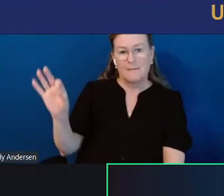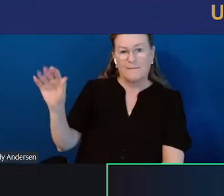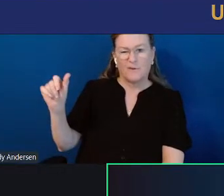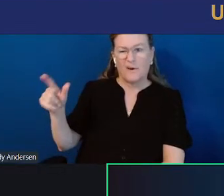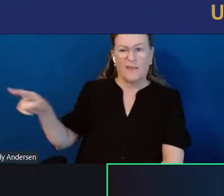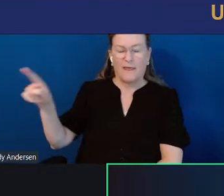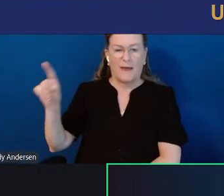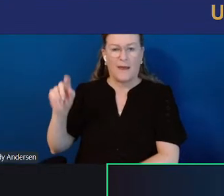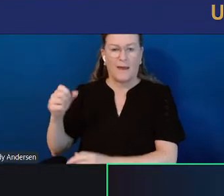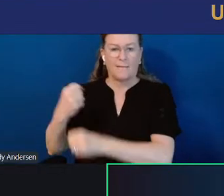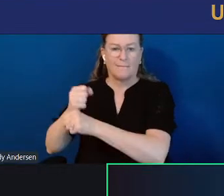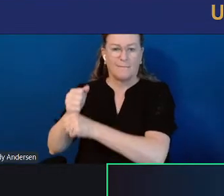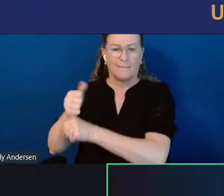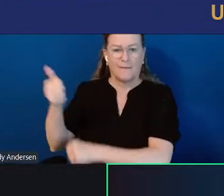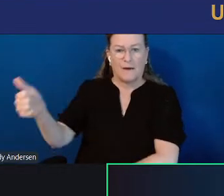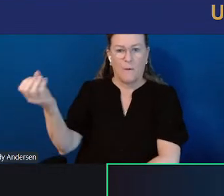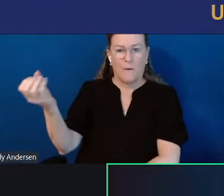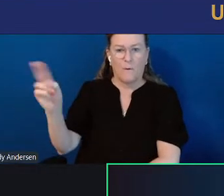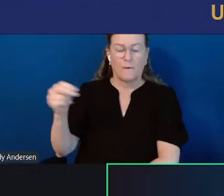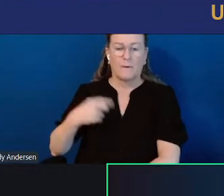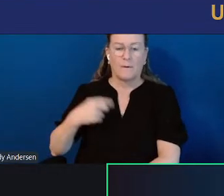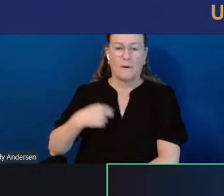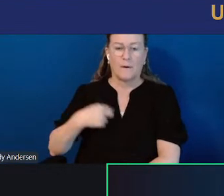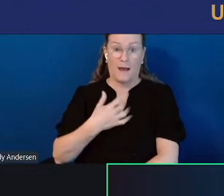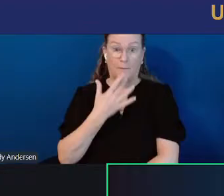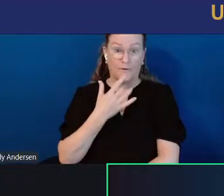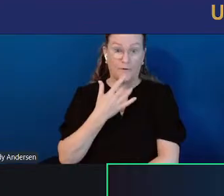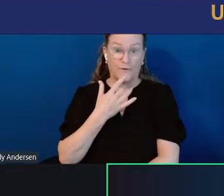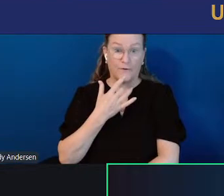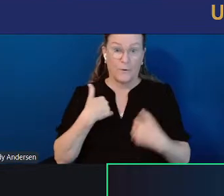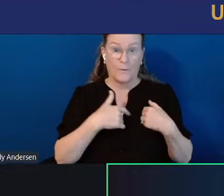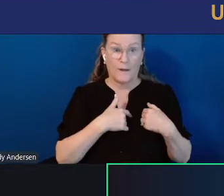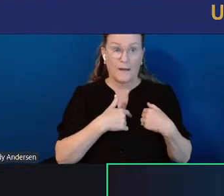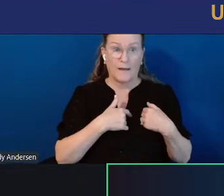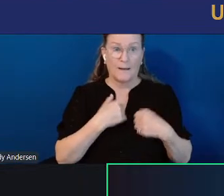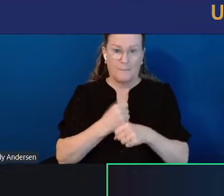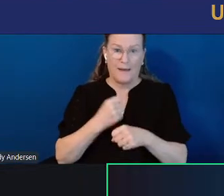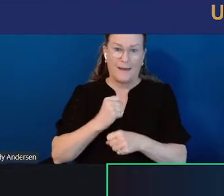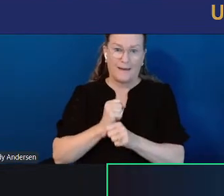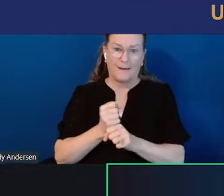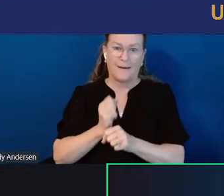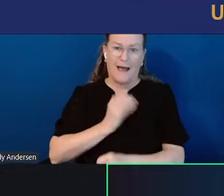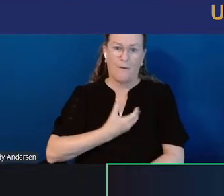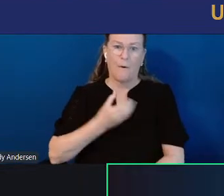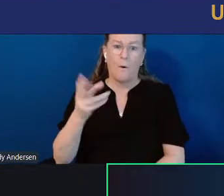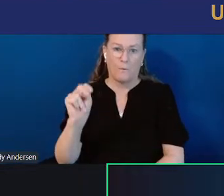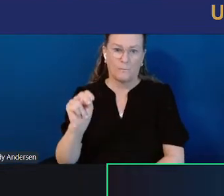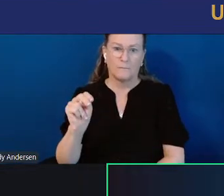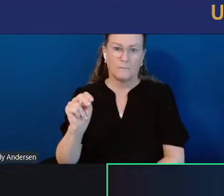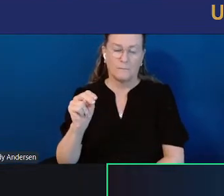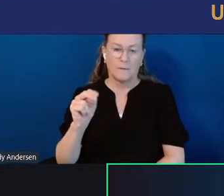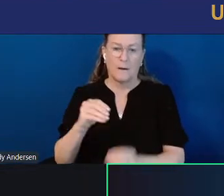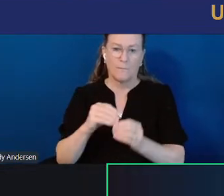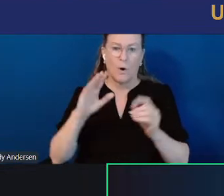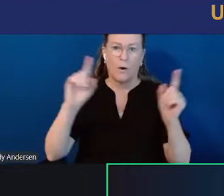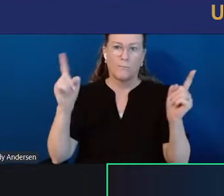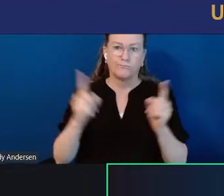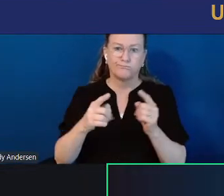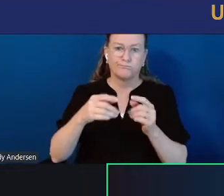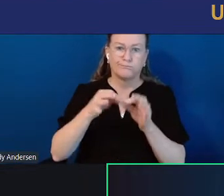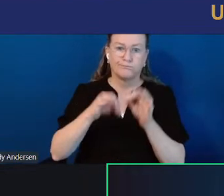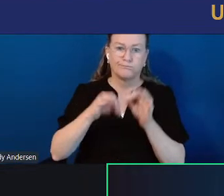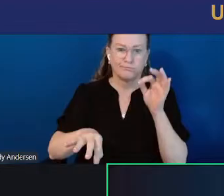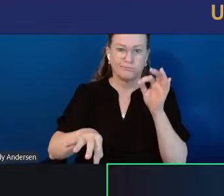own model. I would prefer to make our own that's much more streamlined